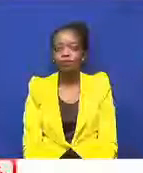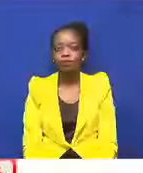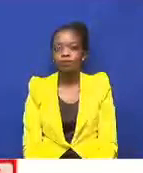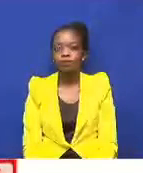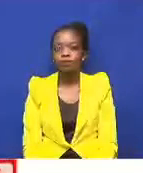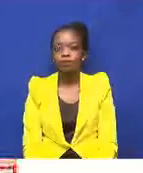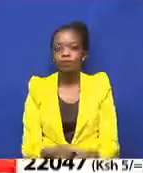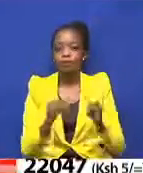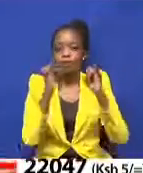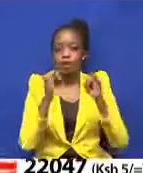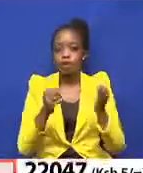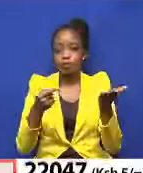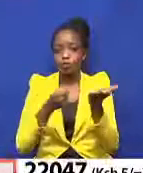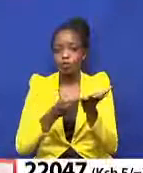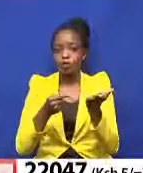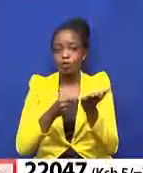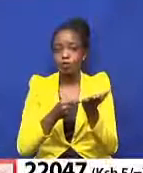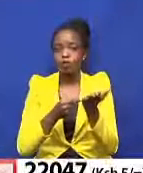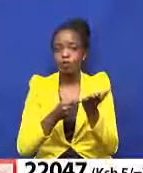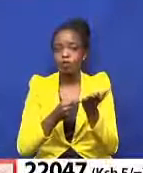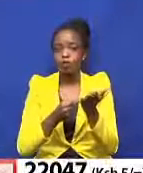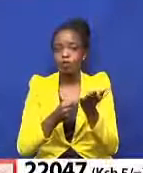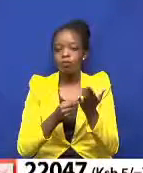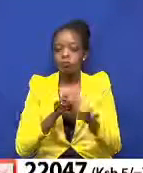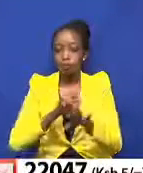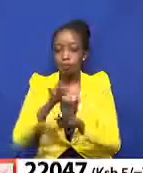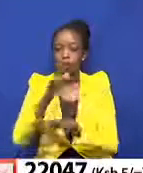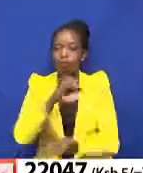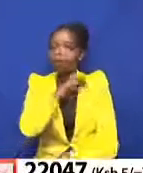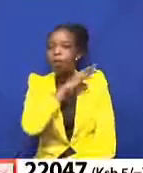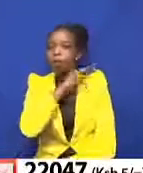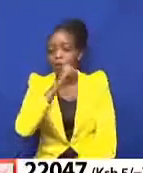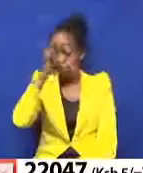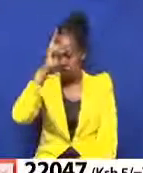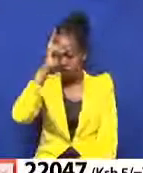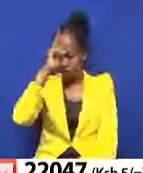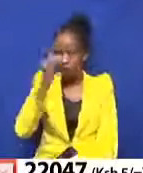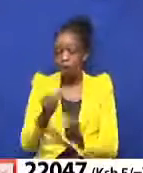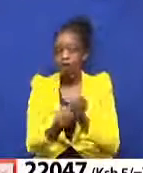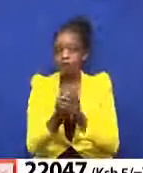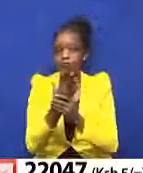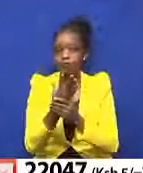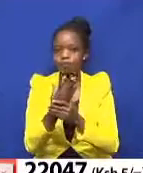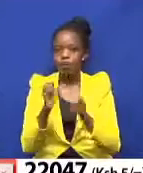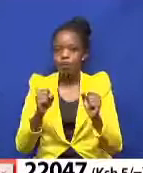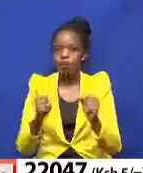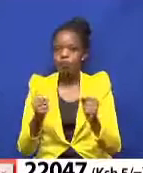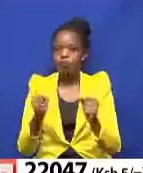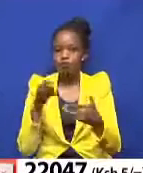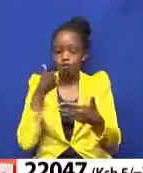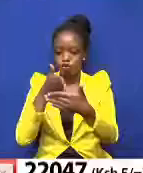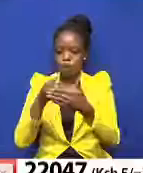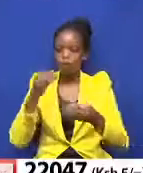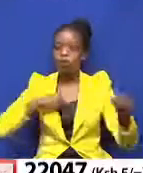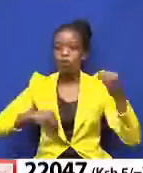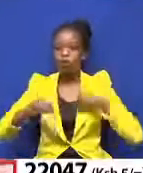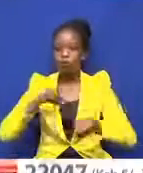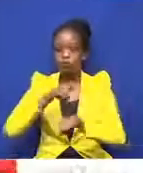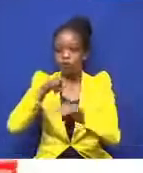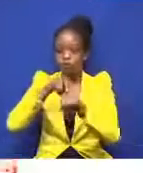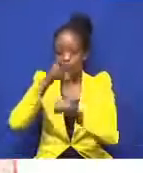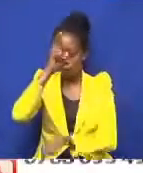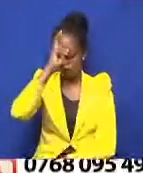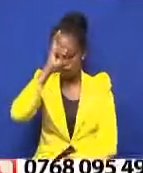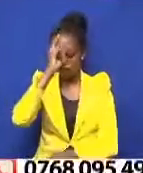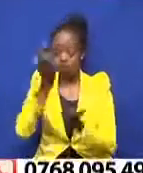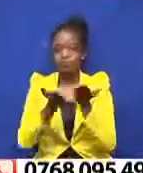A new digital platform to lodge complaints with the police has been hailed as a tool to curb corruption in the National Police